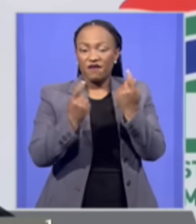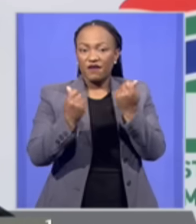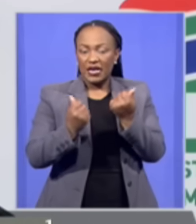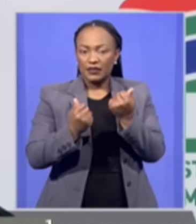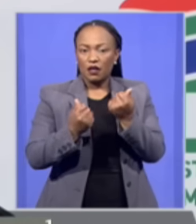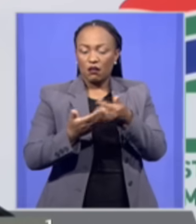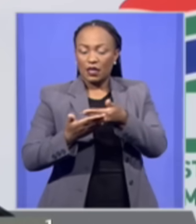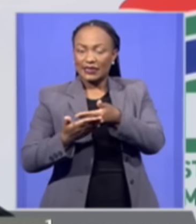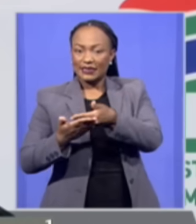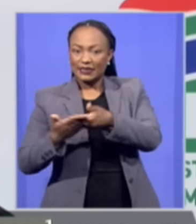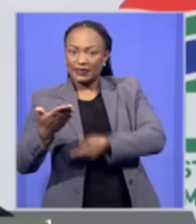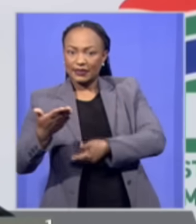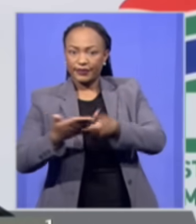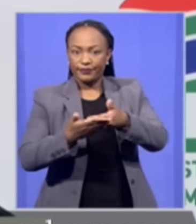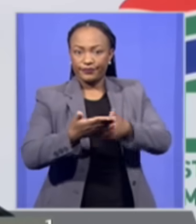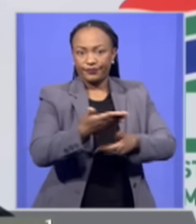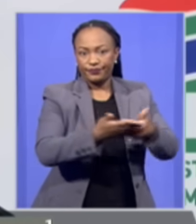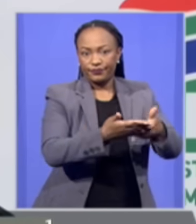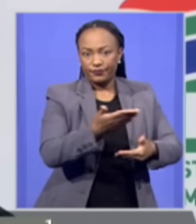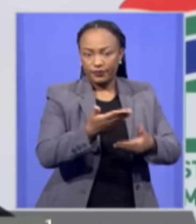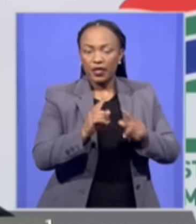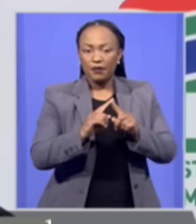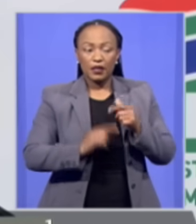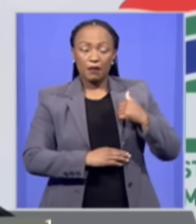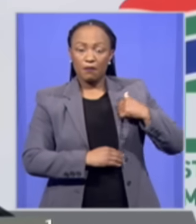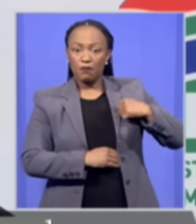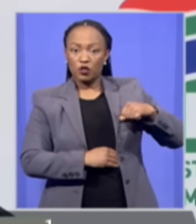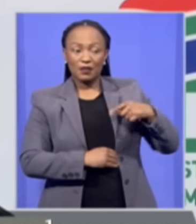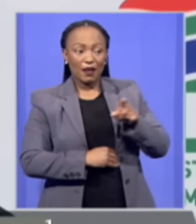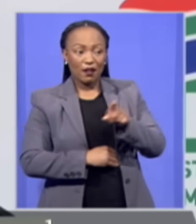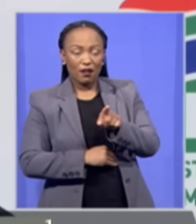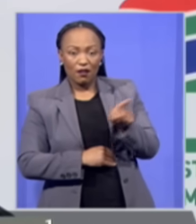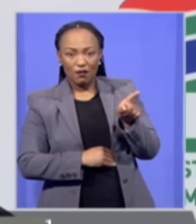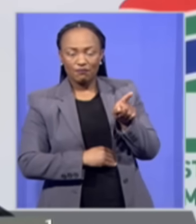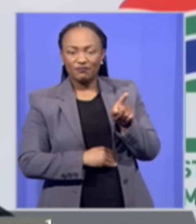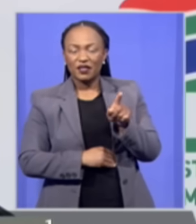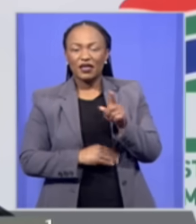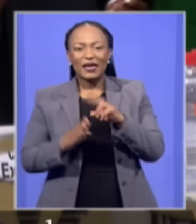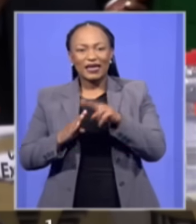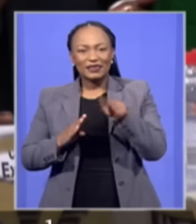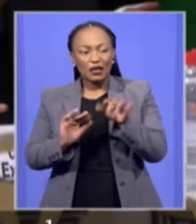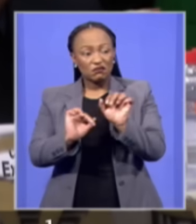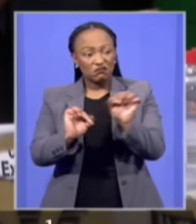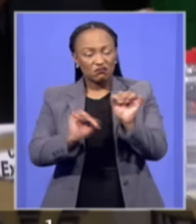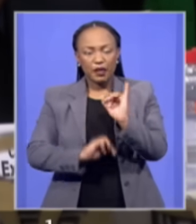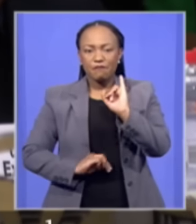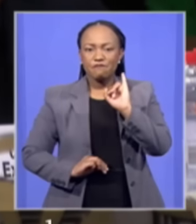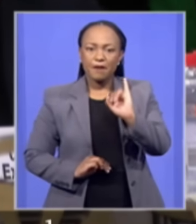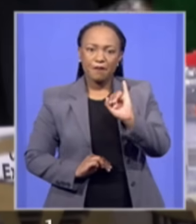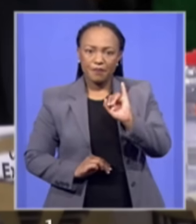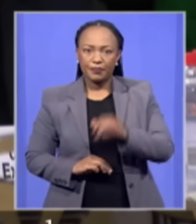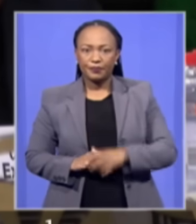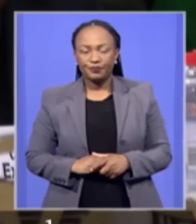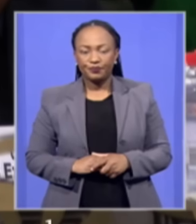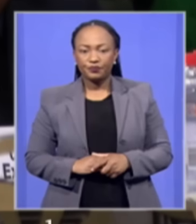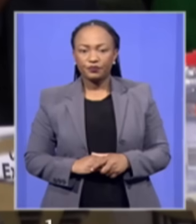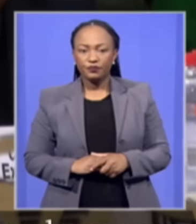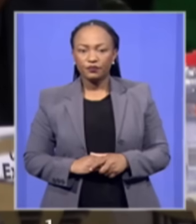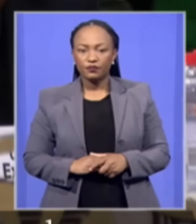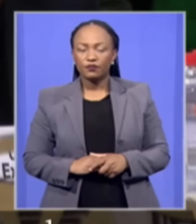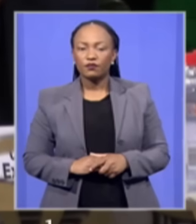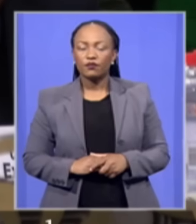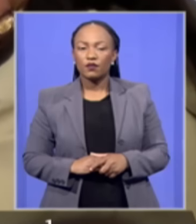statements, yet many municipalities end up with bad results. Mohlahlobi e moholo wa